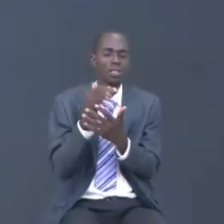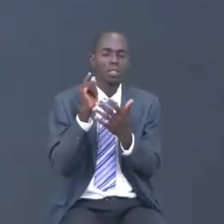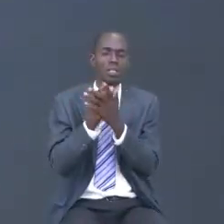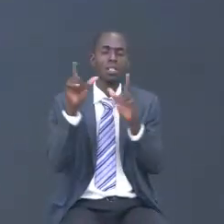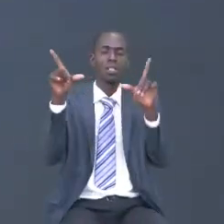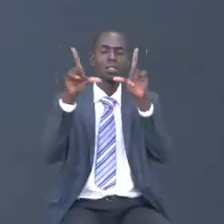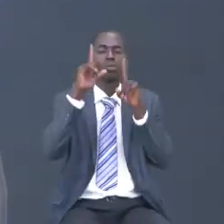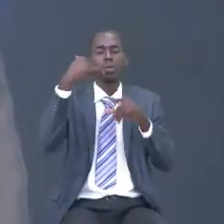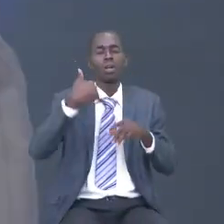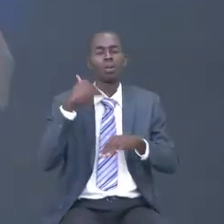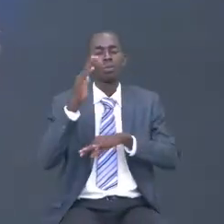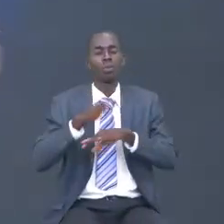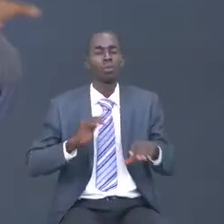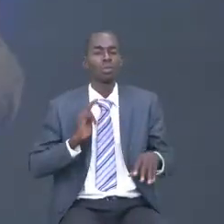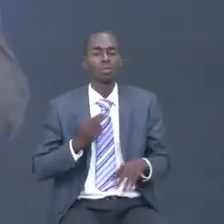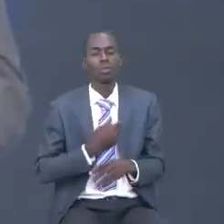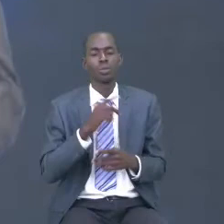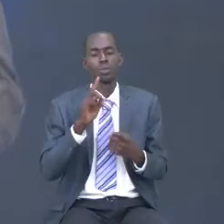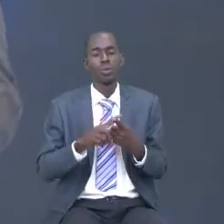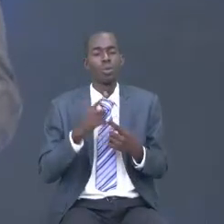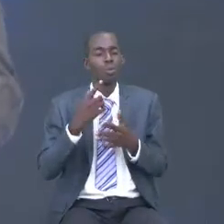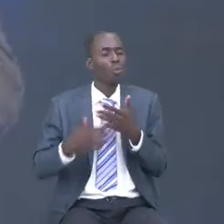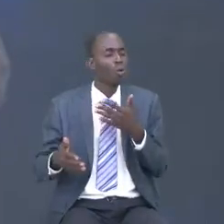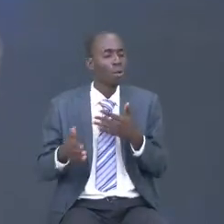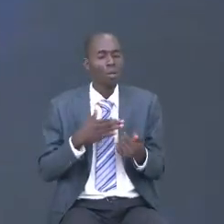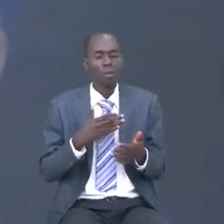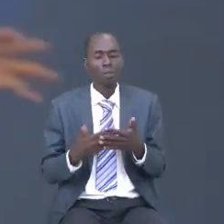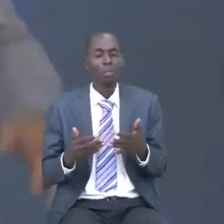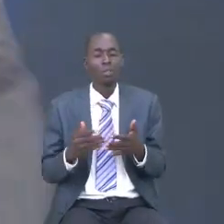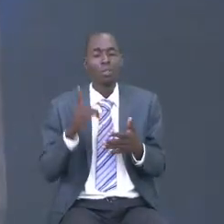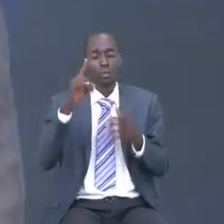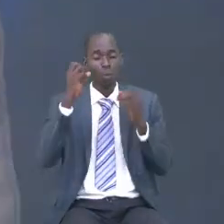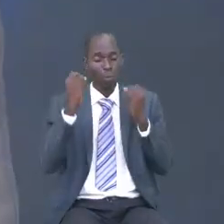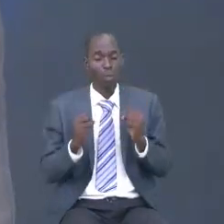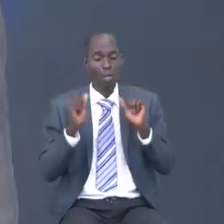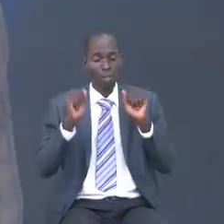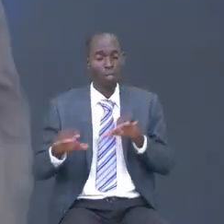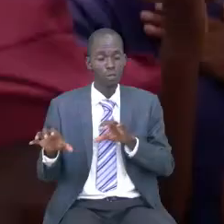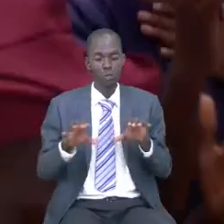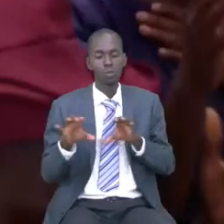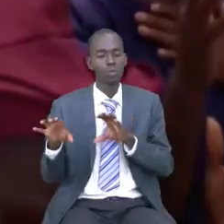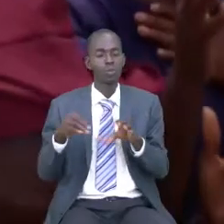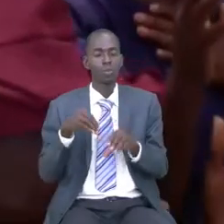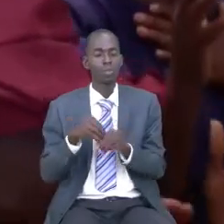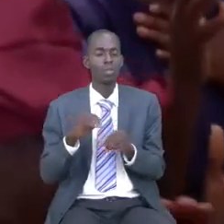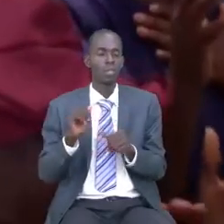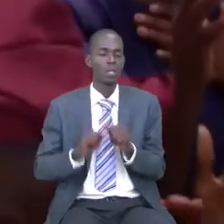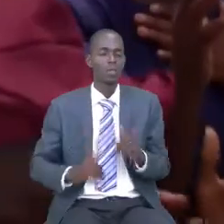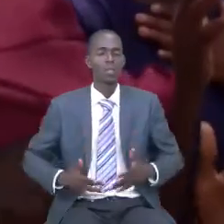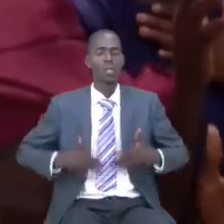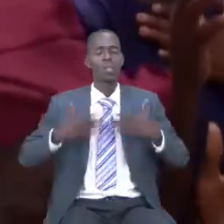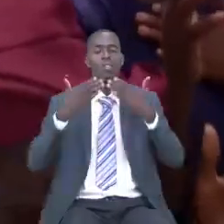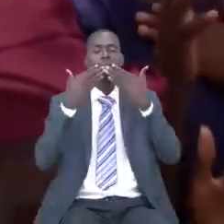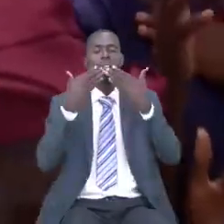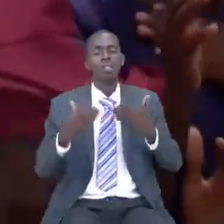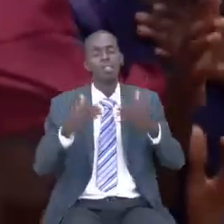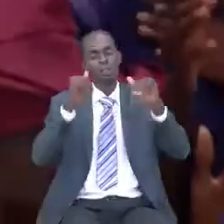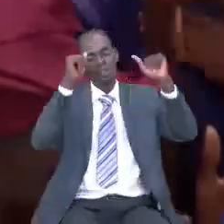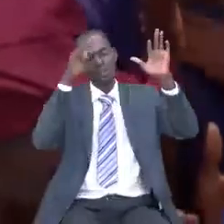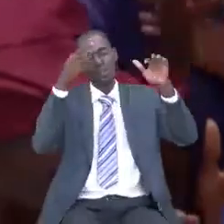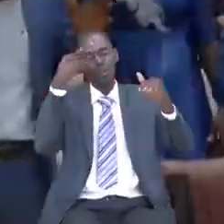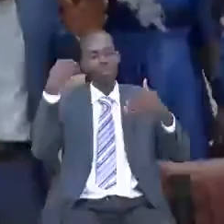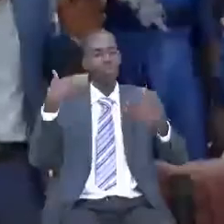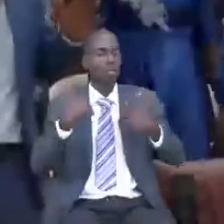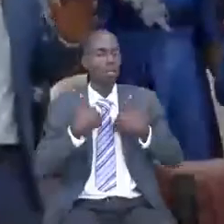us to. Amen. Whatever your power can do, do in every life. Amen. We thank you because we know you have